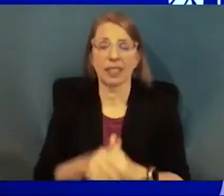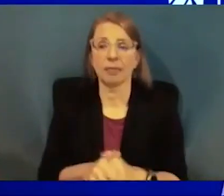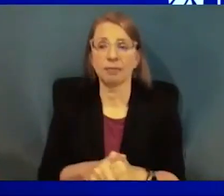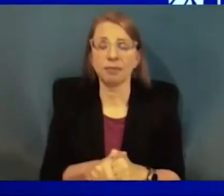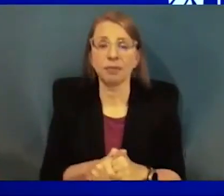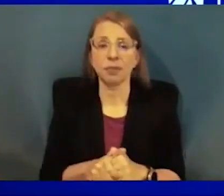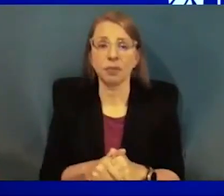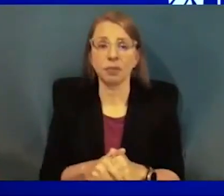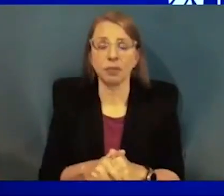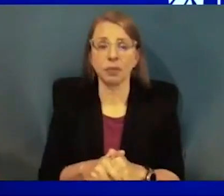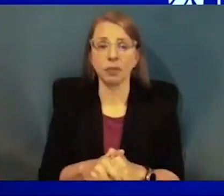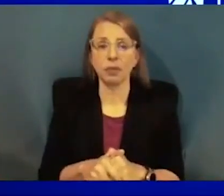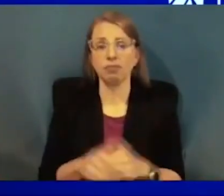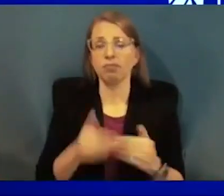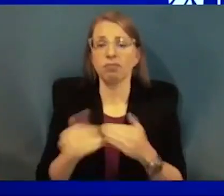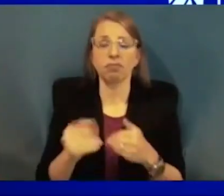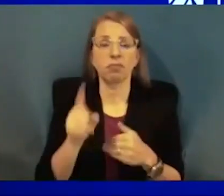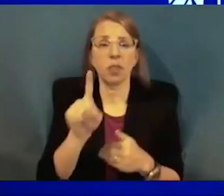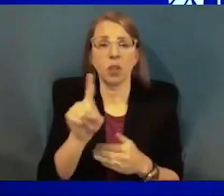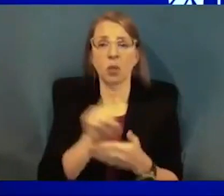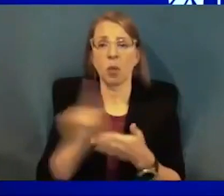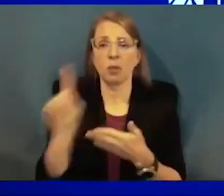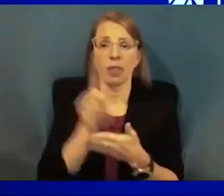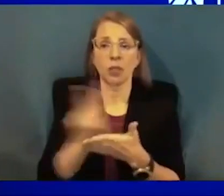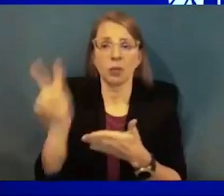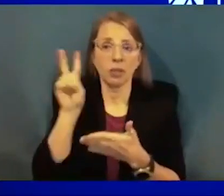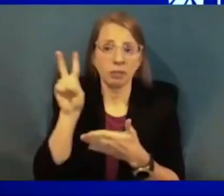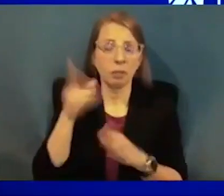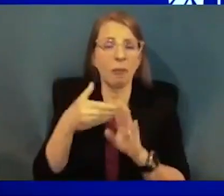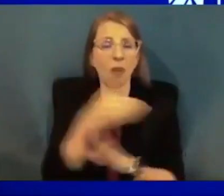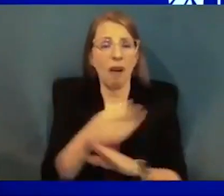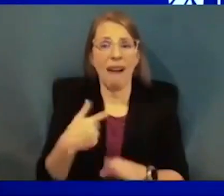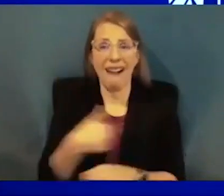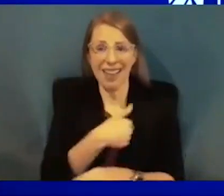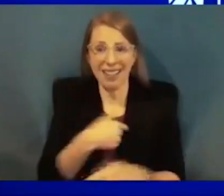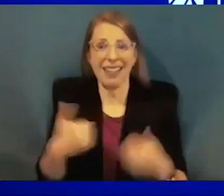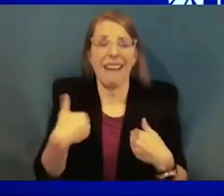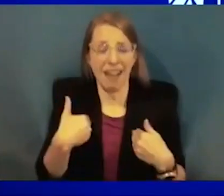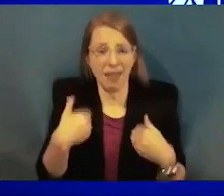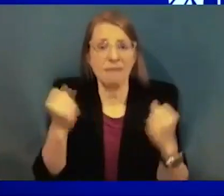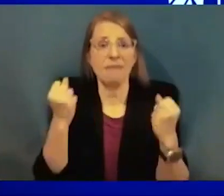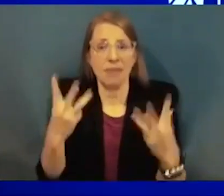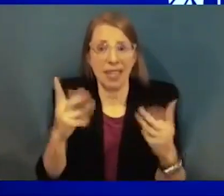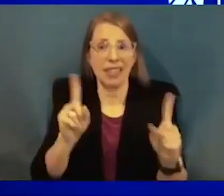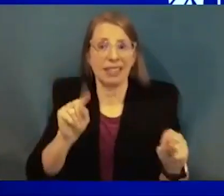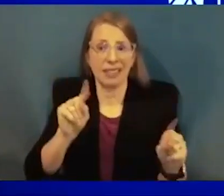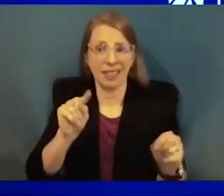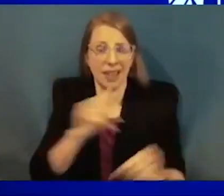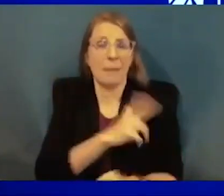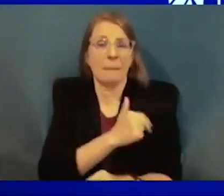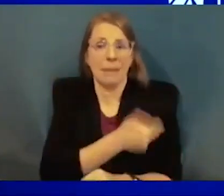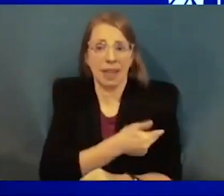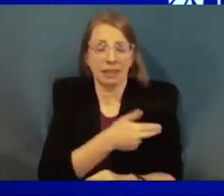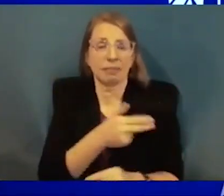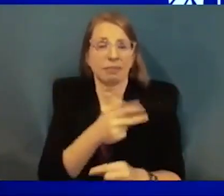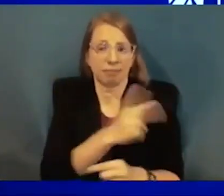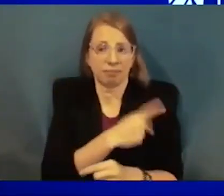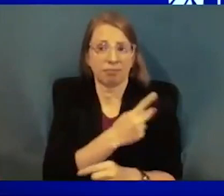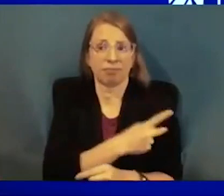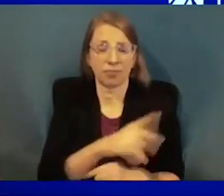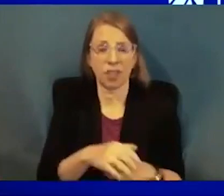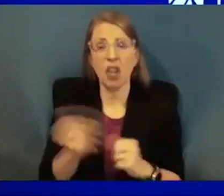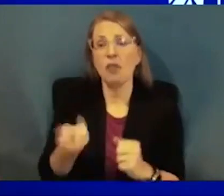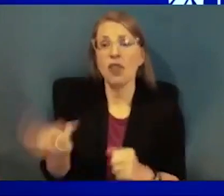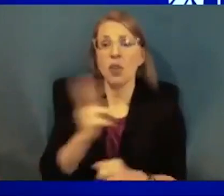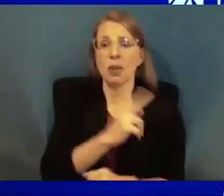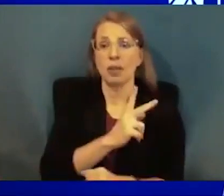Even 1 or 2 weeks prior to us having so many patients or seeing an increase in patients, there were a couple hospitals around our community